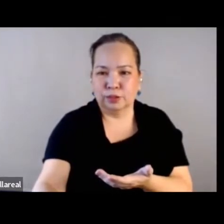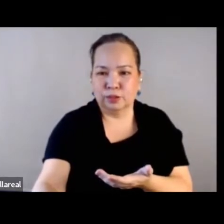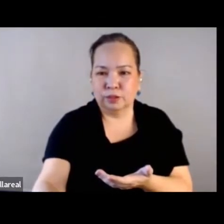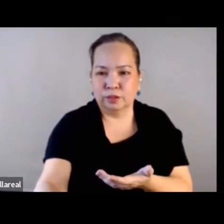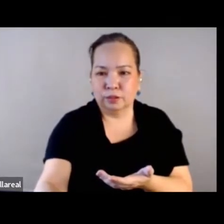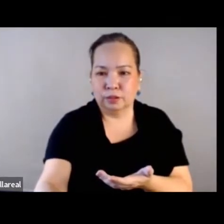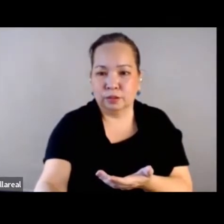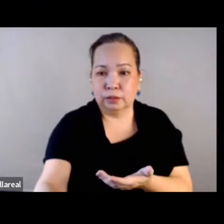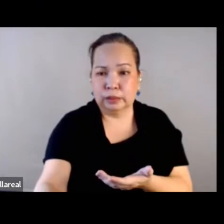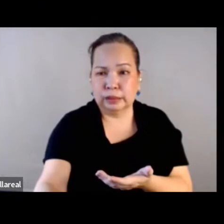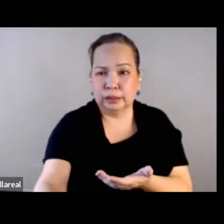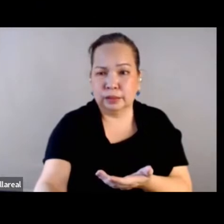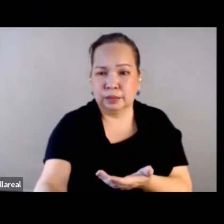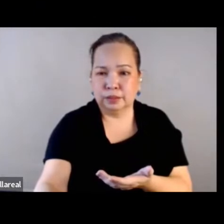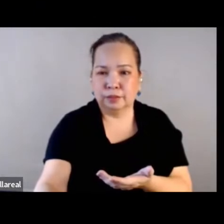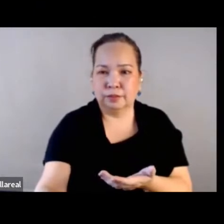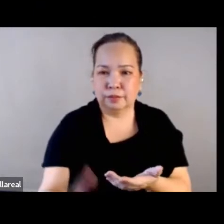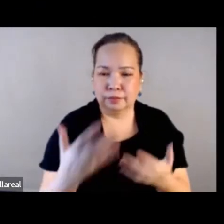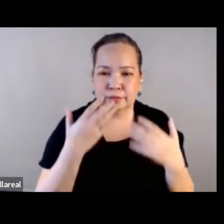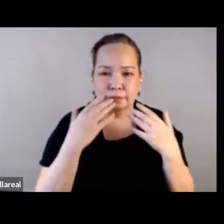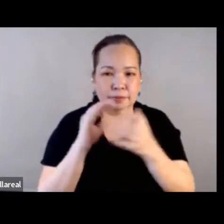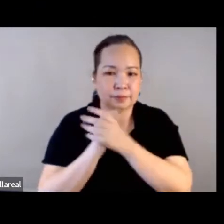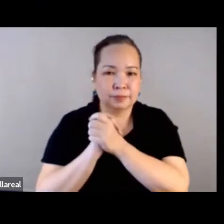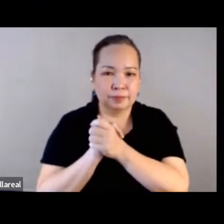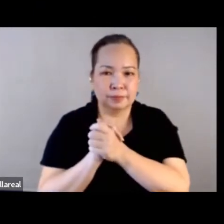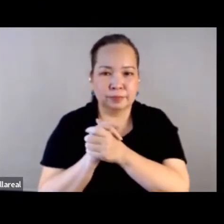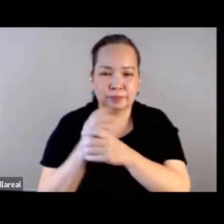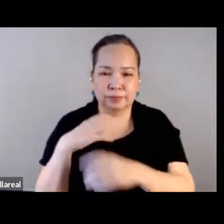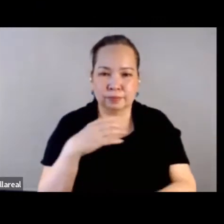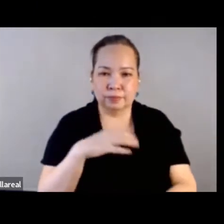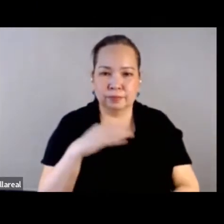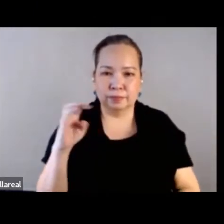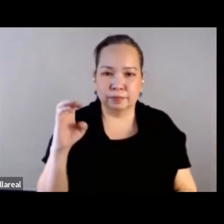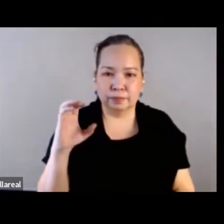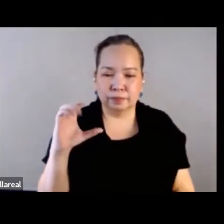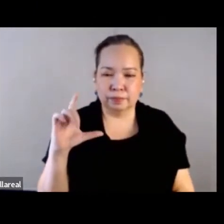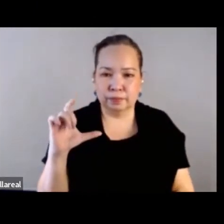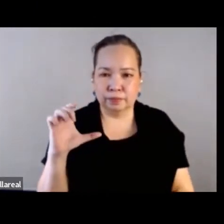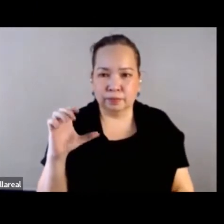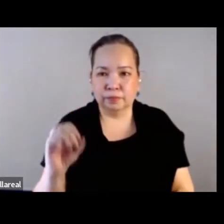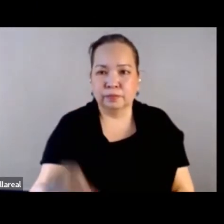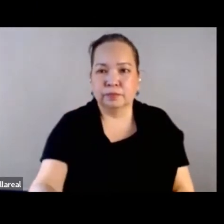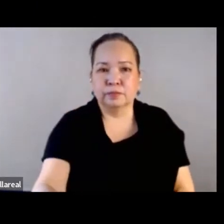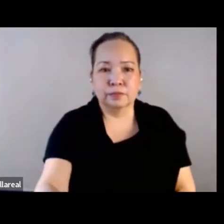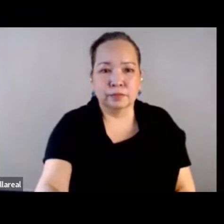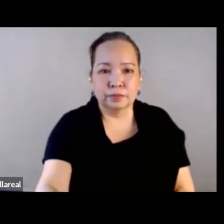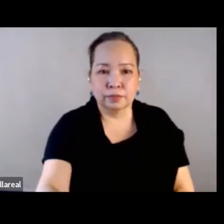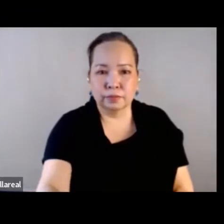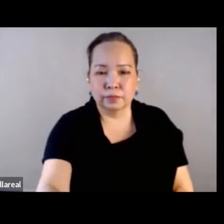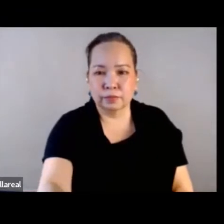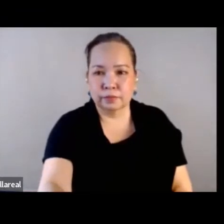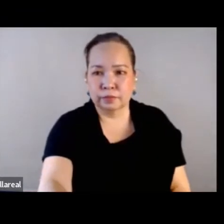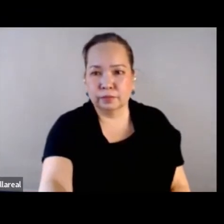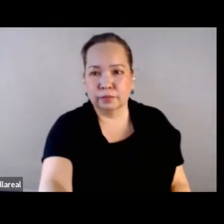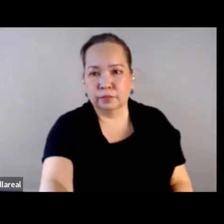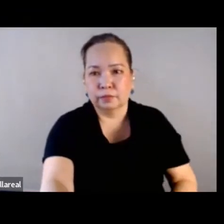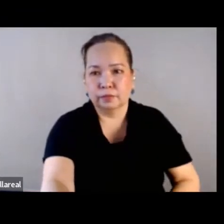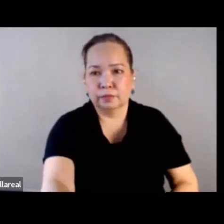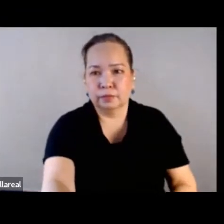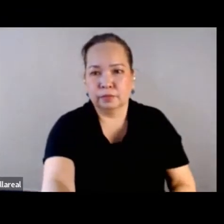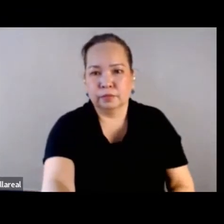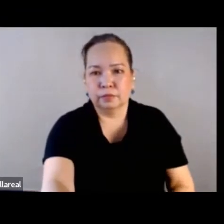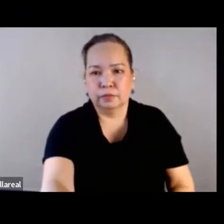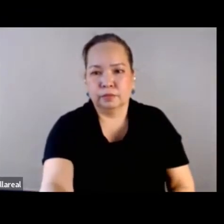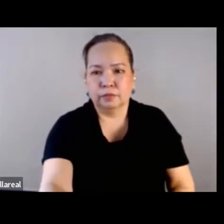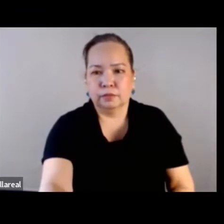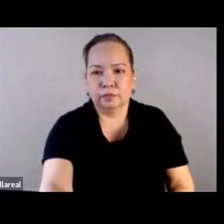is approved. Congratulations, Honorable Ecleo. We now proceed very briefly, you know, to a